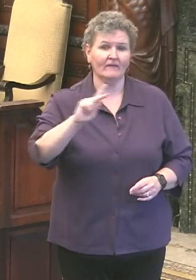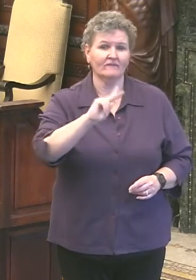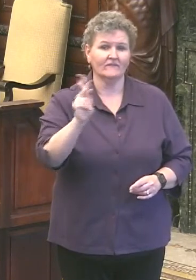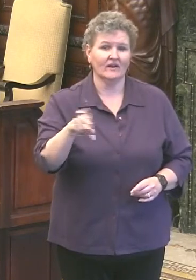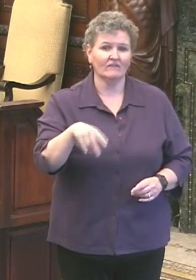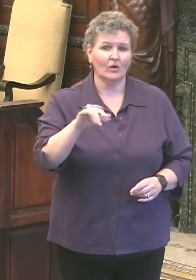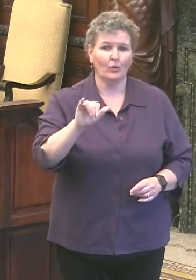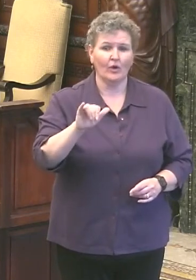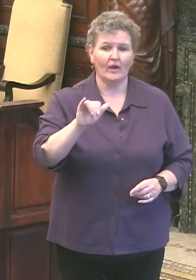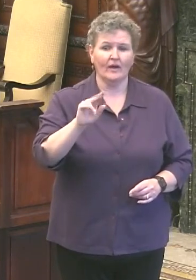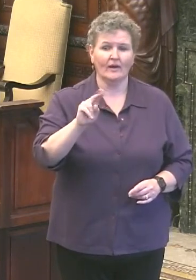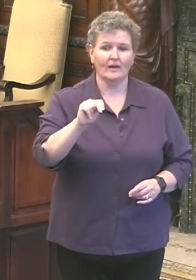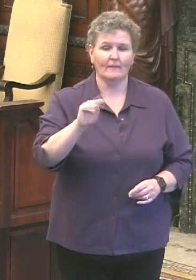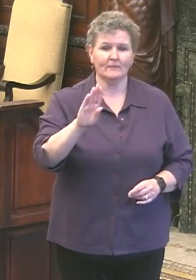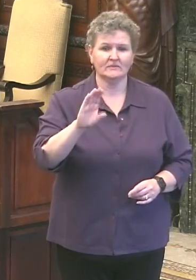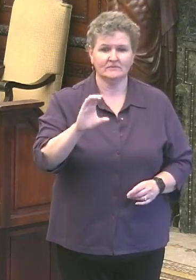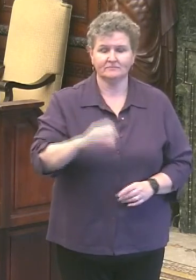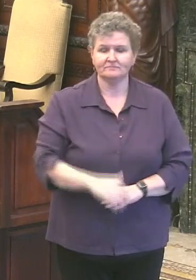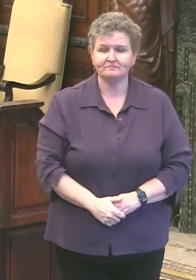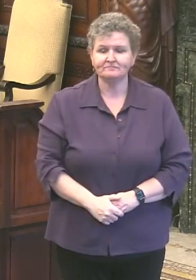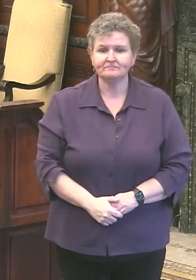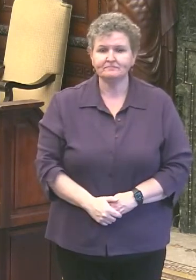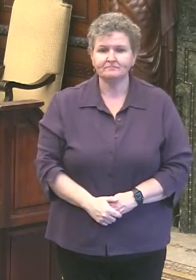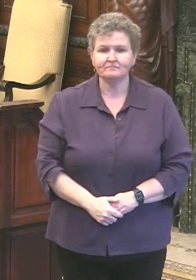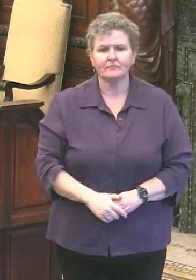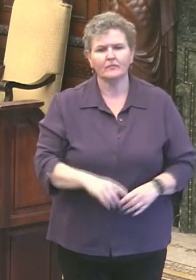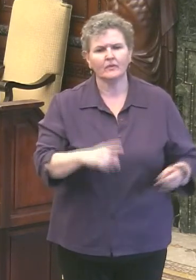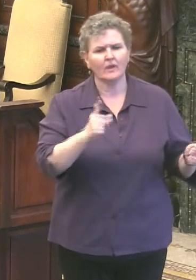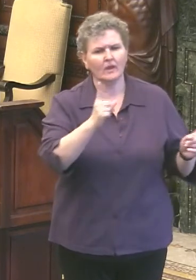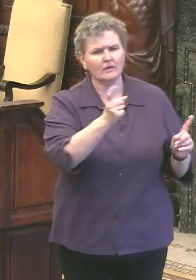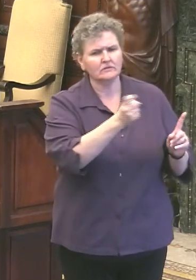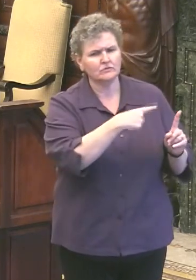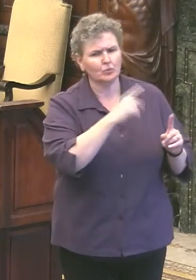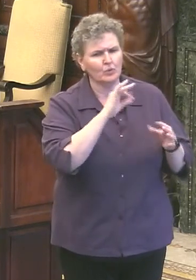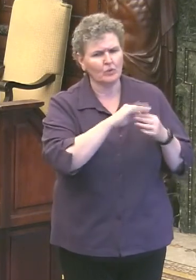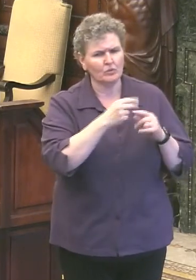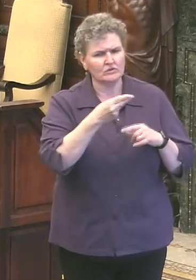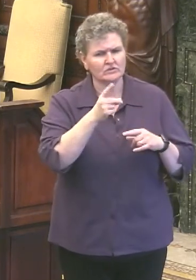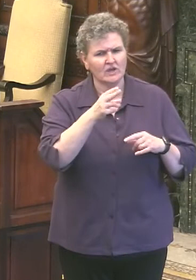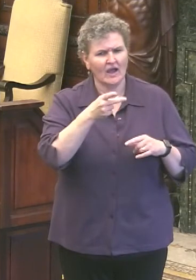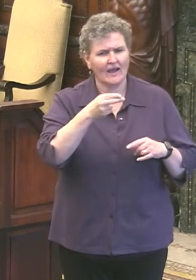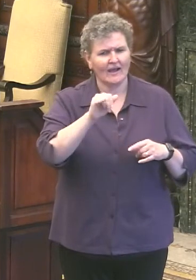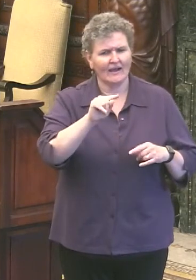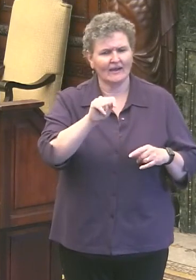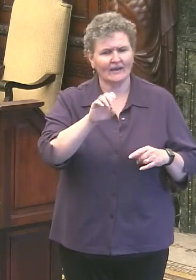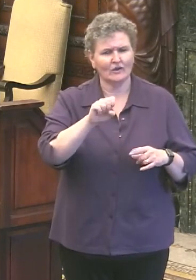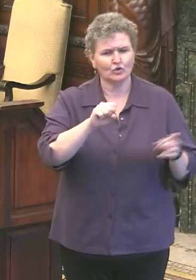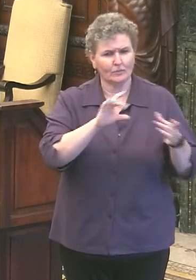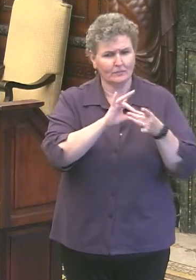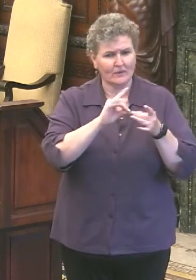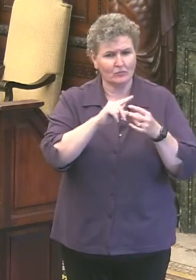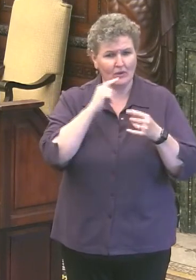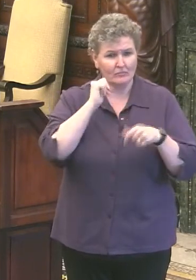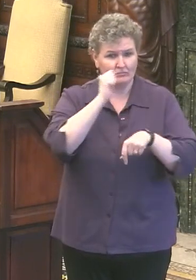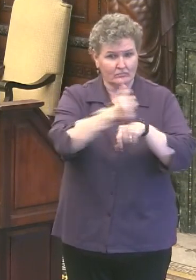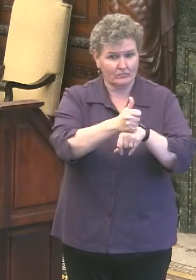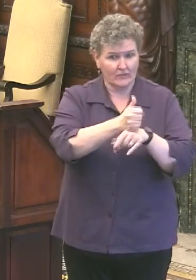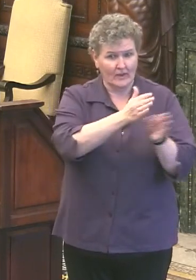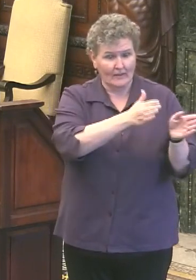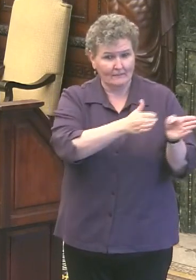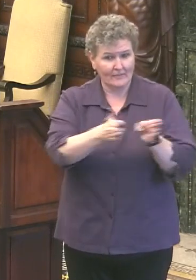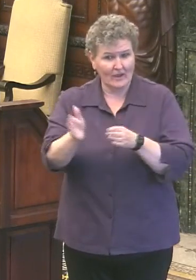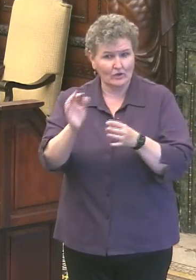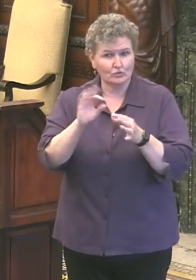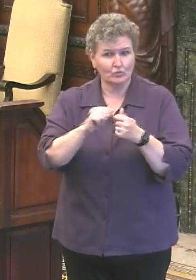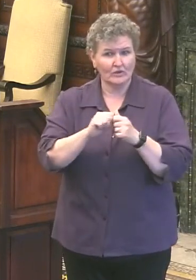Yes, Dr. Hite, you mentioned earlier that there was going to be a plan that you shared regarding